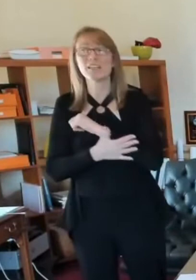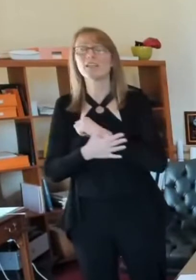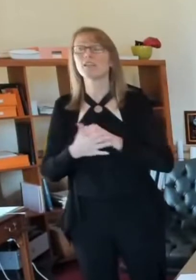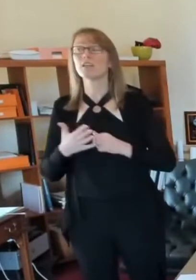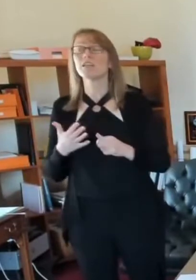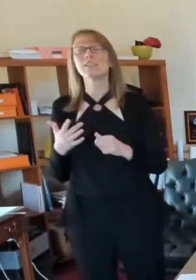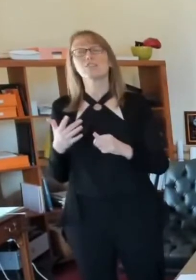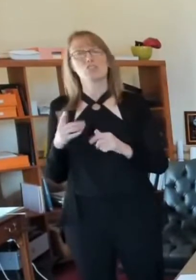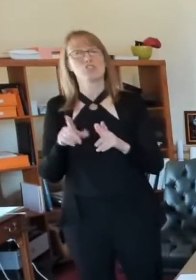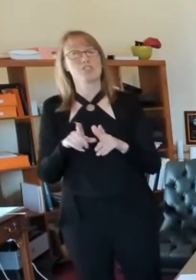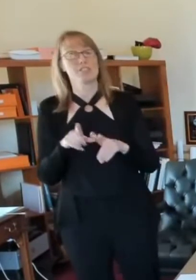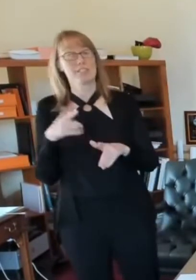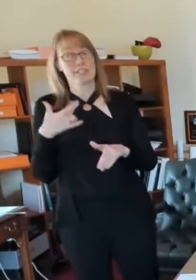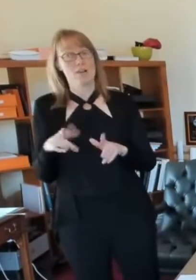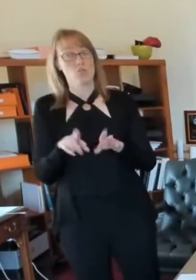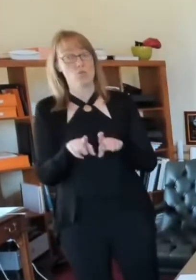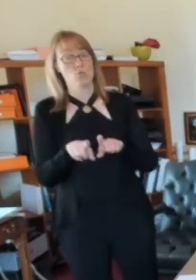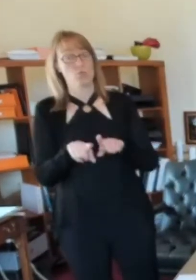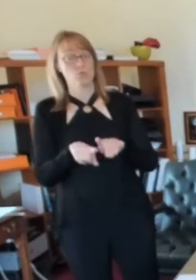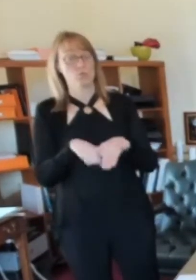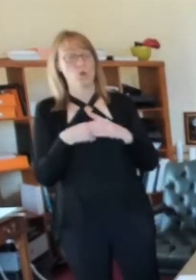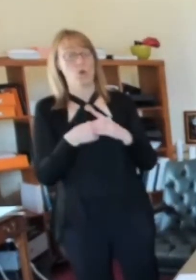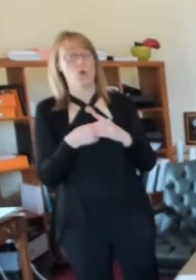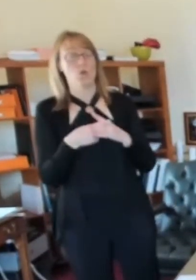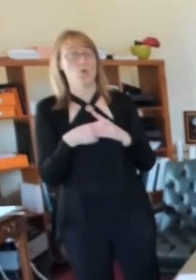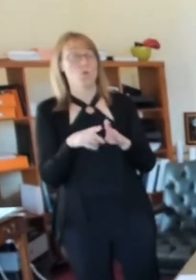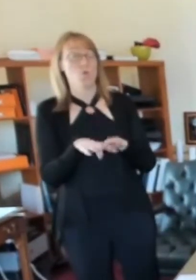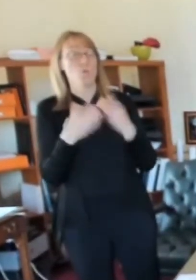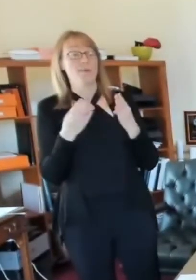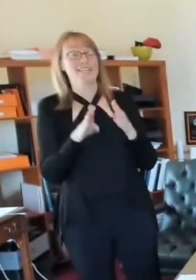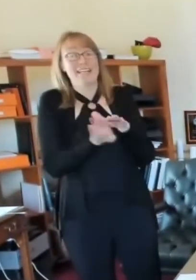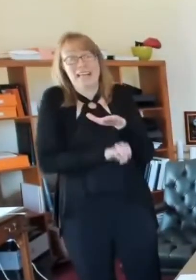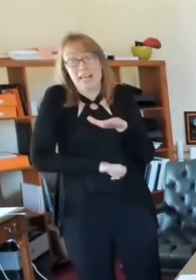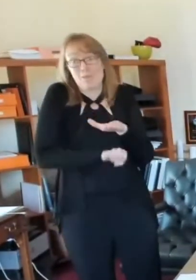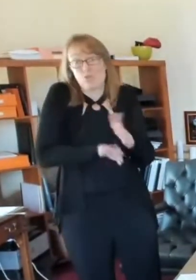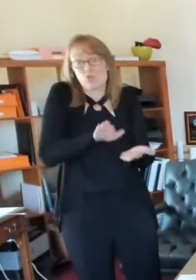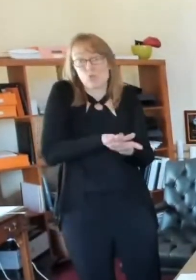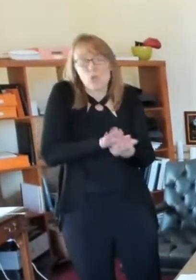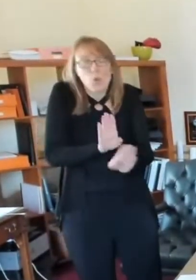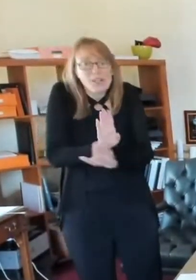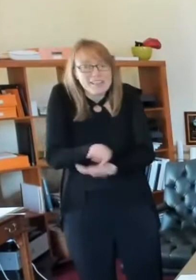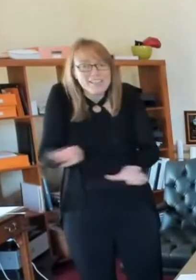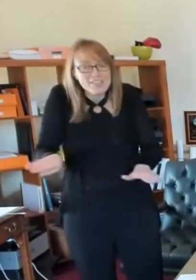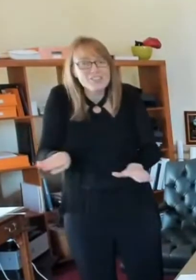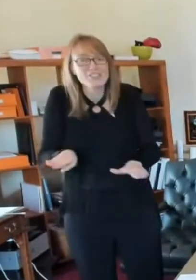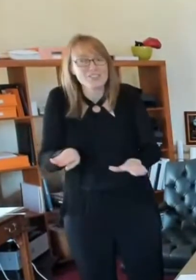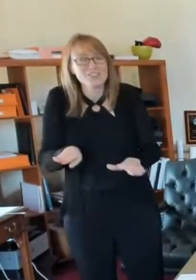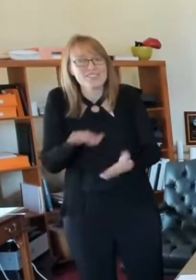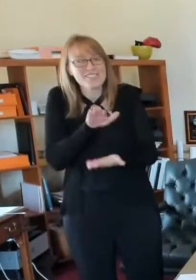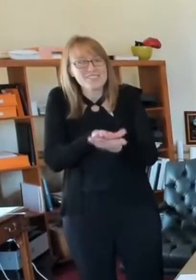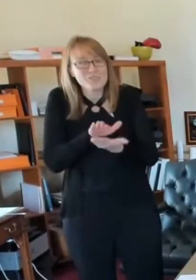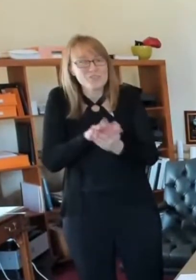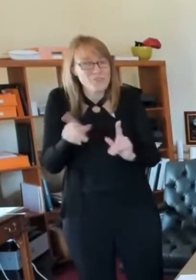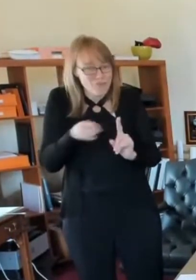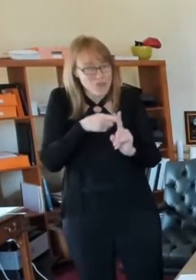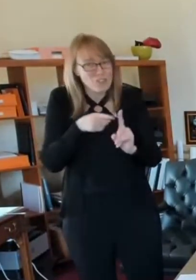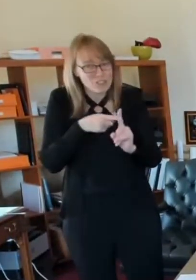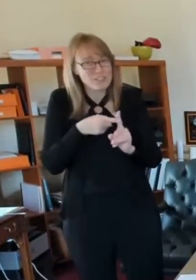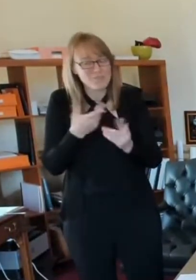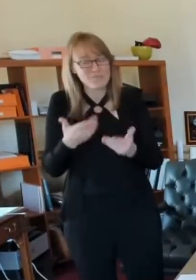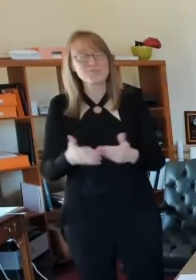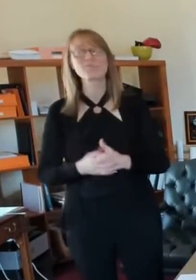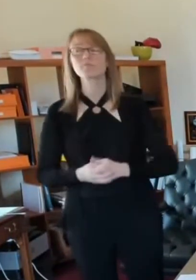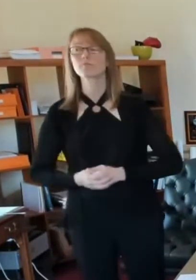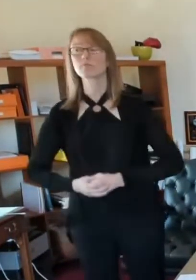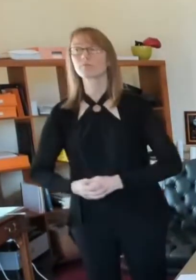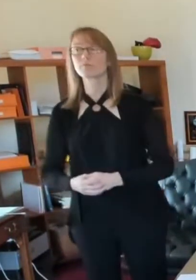usually starting with the littler kids, so that's good. So we have questions on other topics, Mayor. Mm-hmm. First,